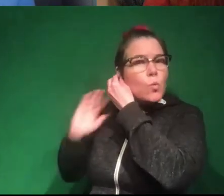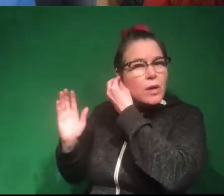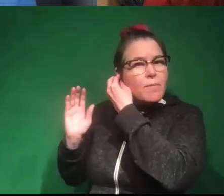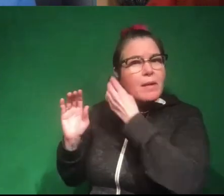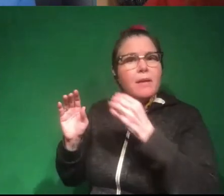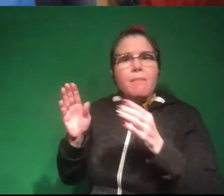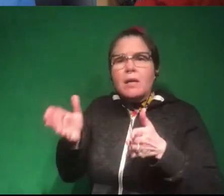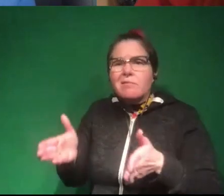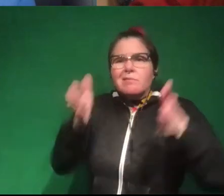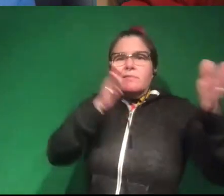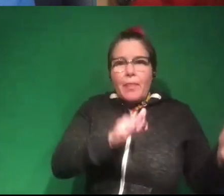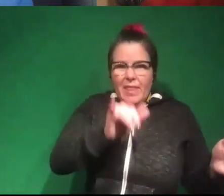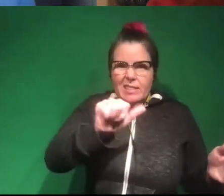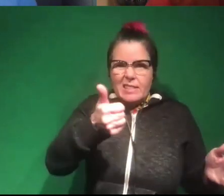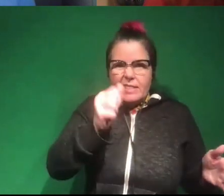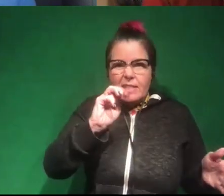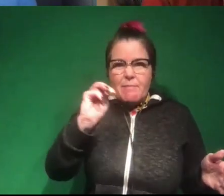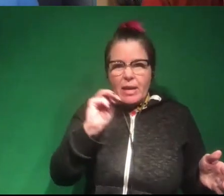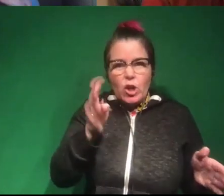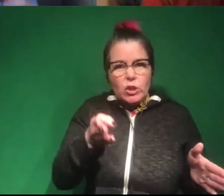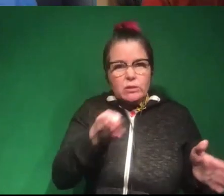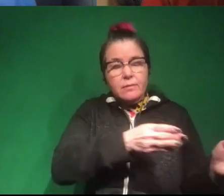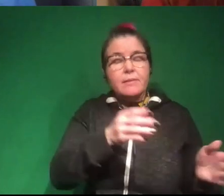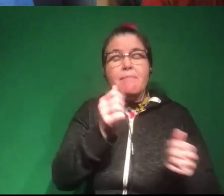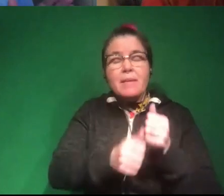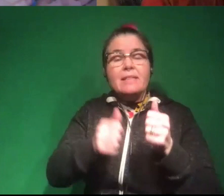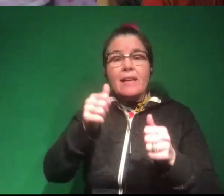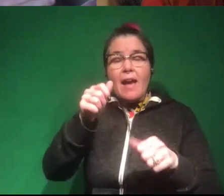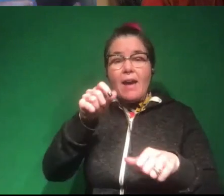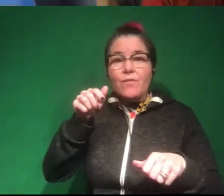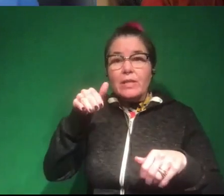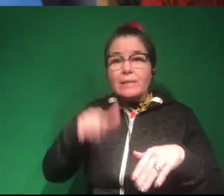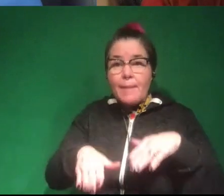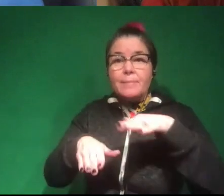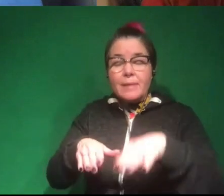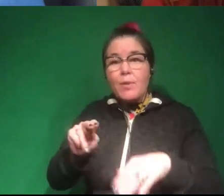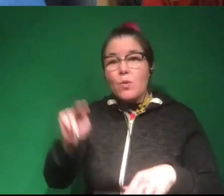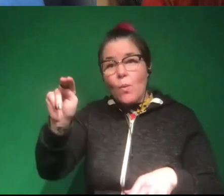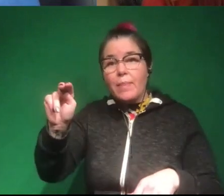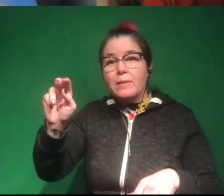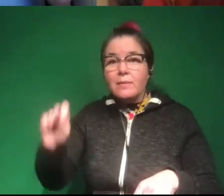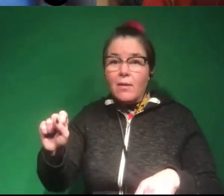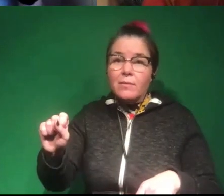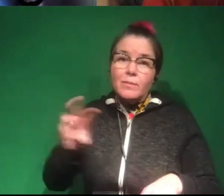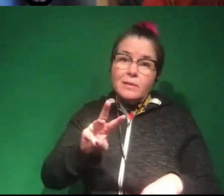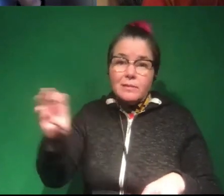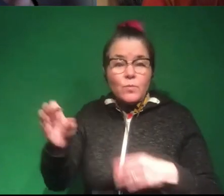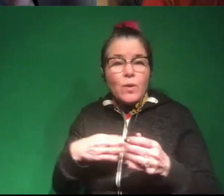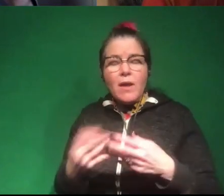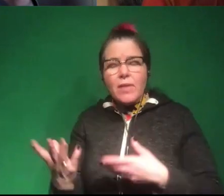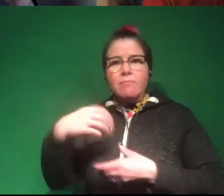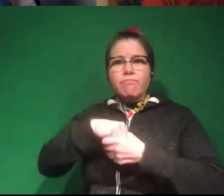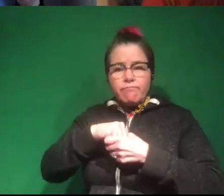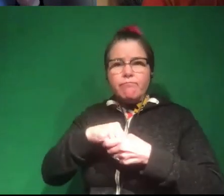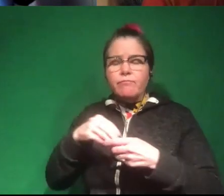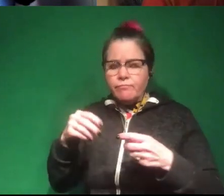meters away. So what that means is every step that it takes in the north direction, the south direction, and they integrate all of that and